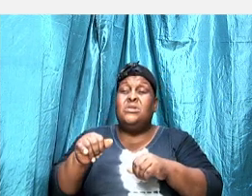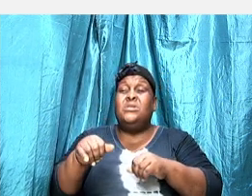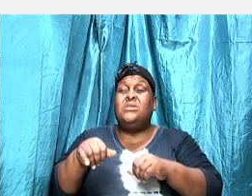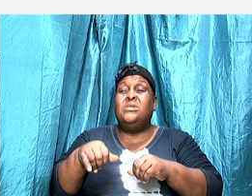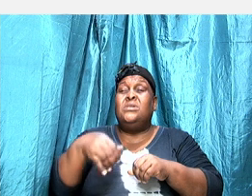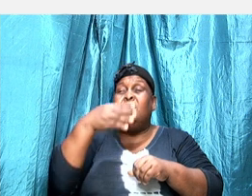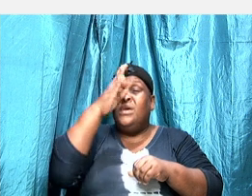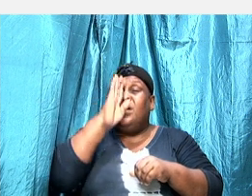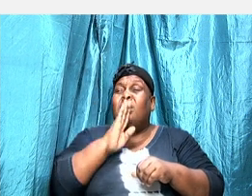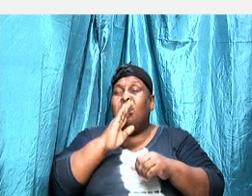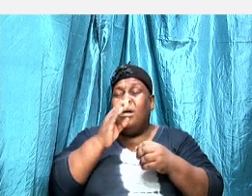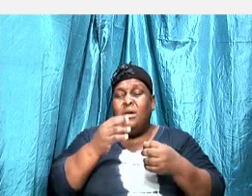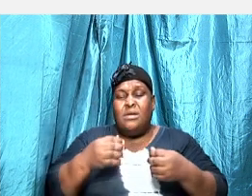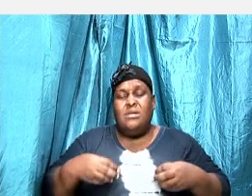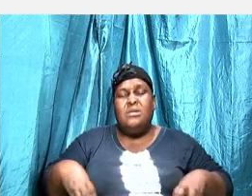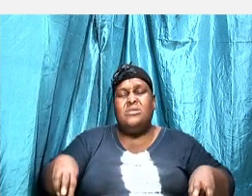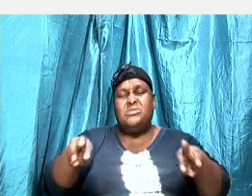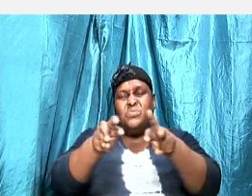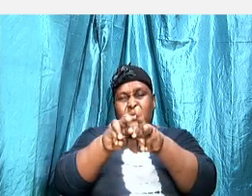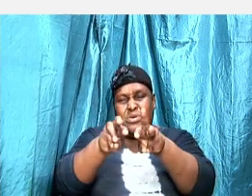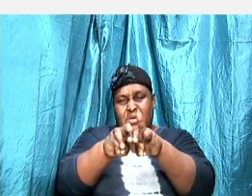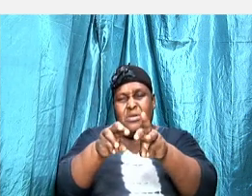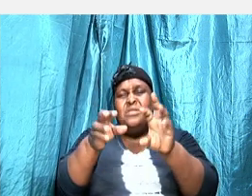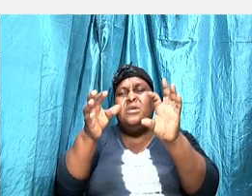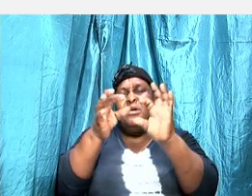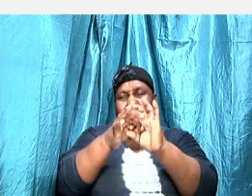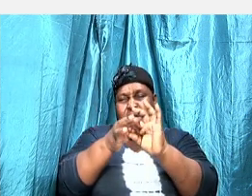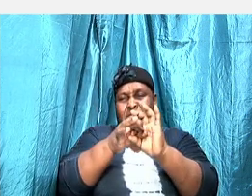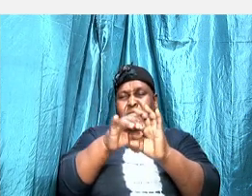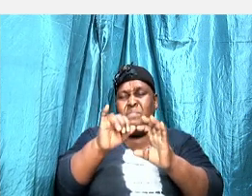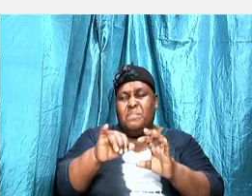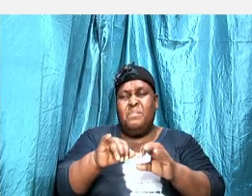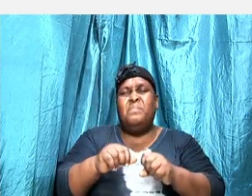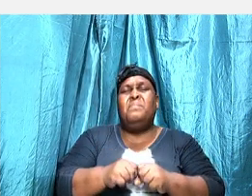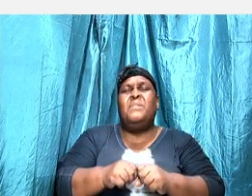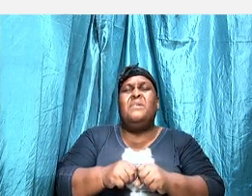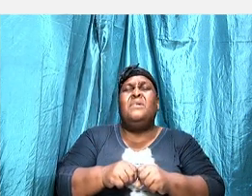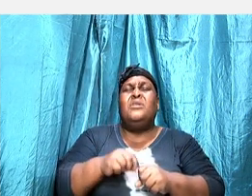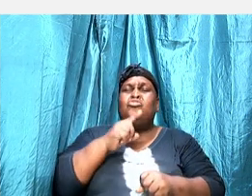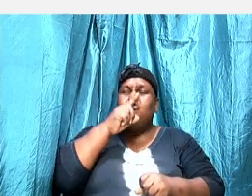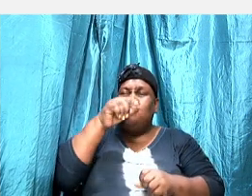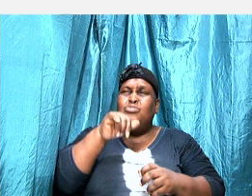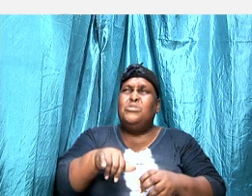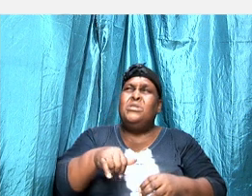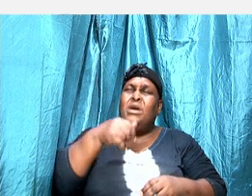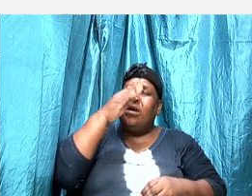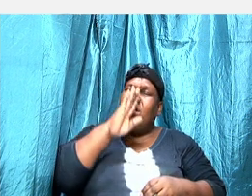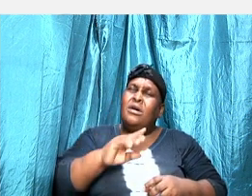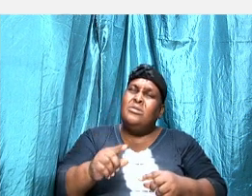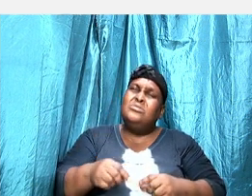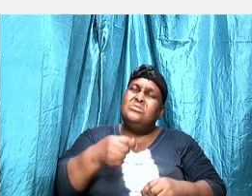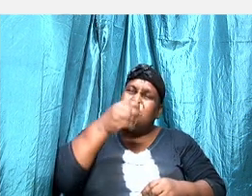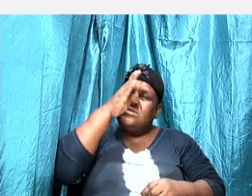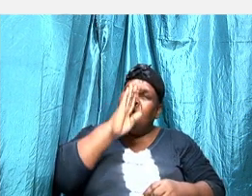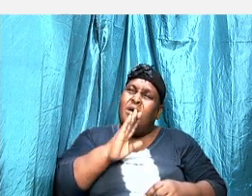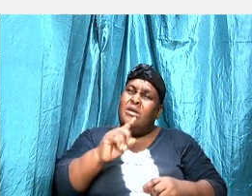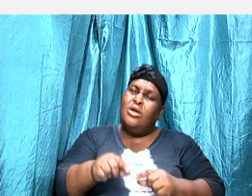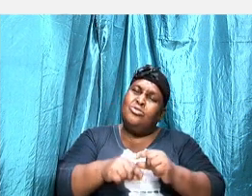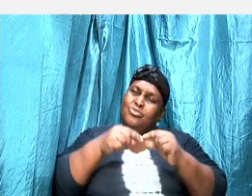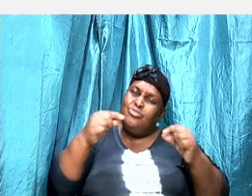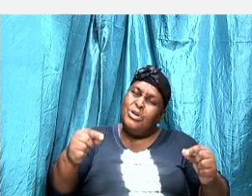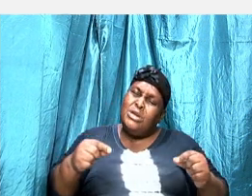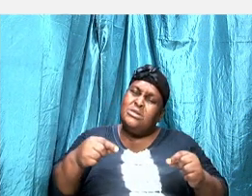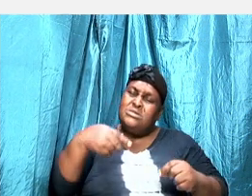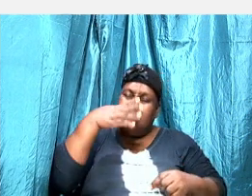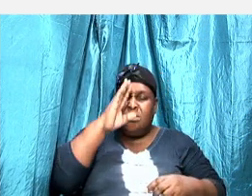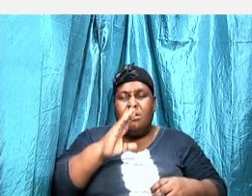with the fact that he's God, the fact that he's so great, and the fact that, you know, he is the creator of